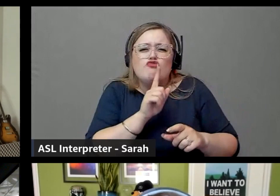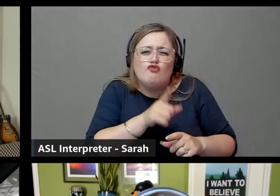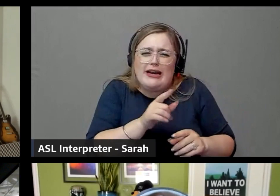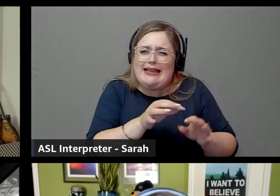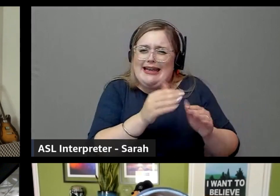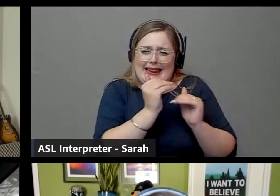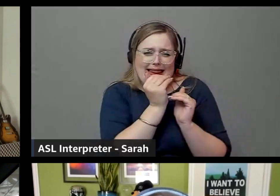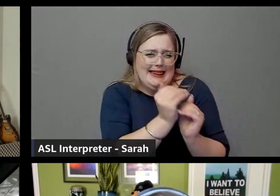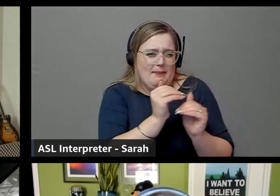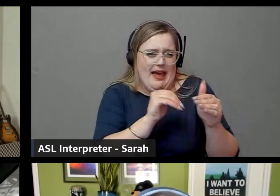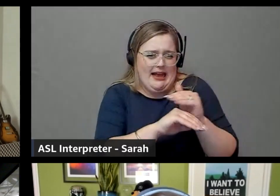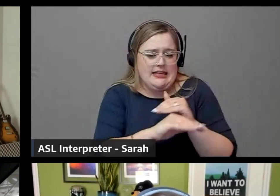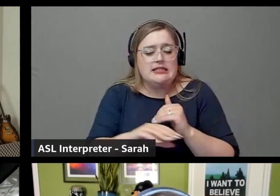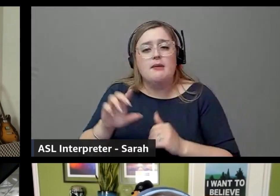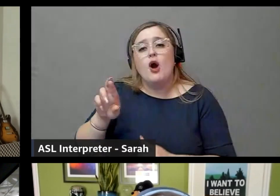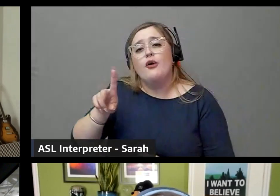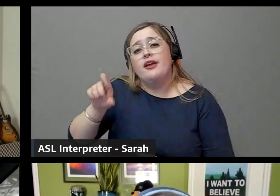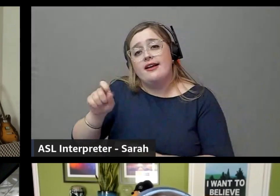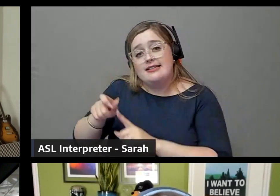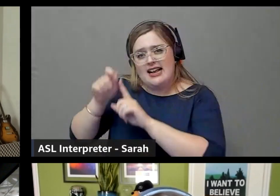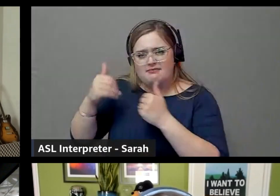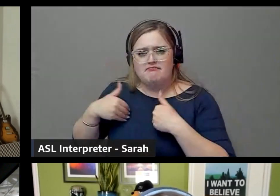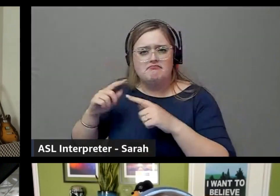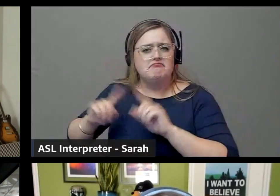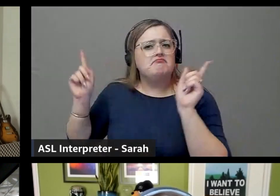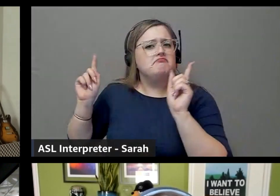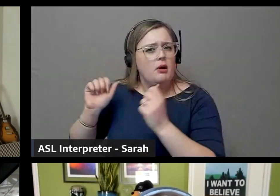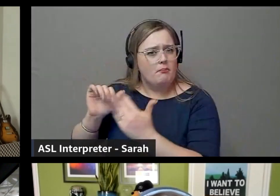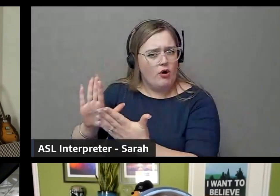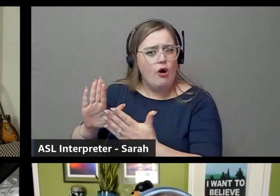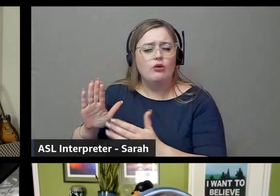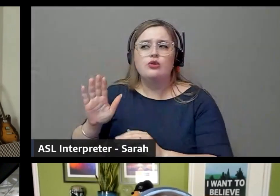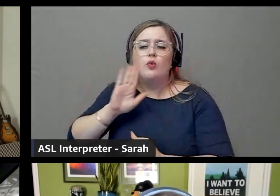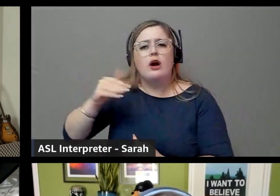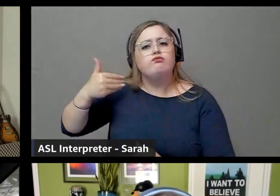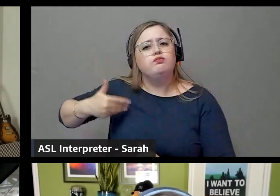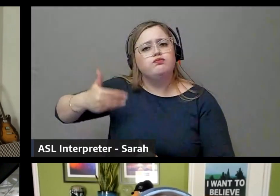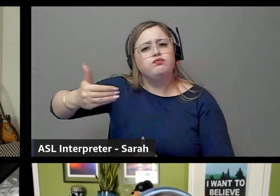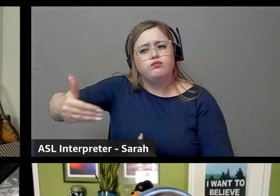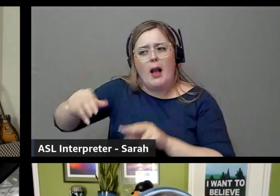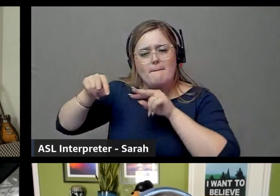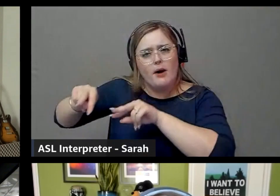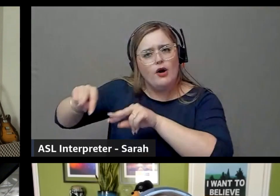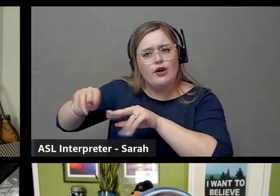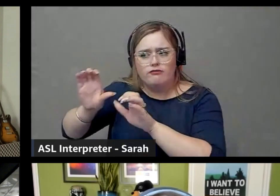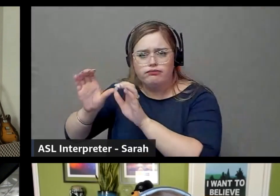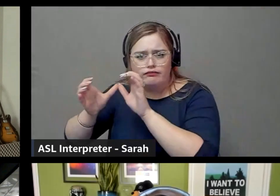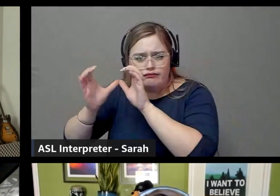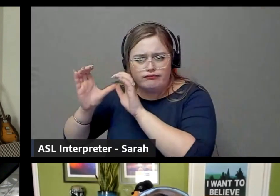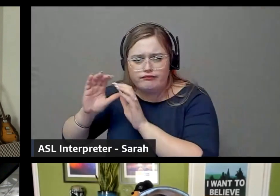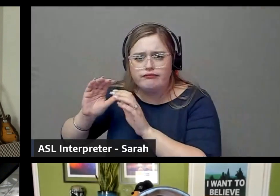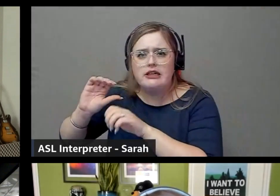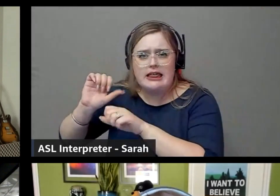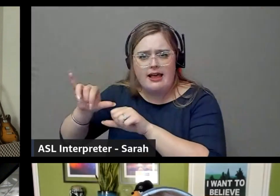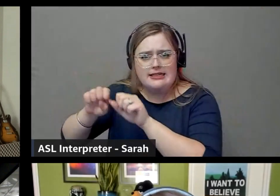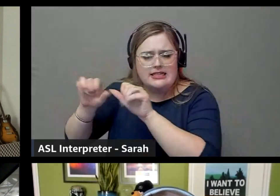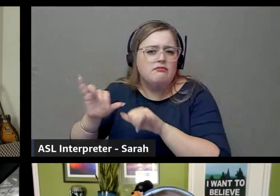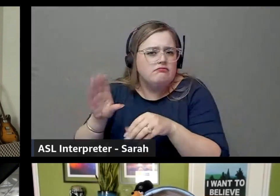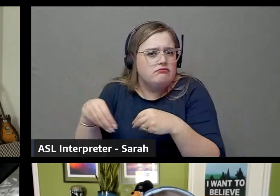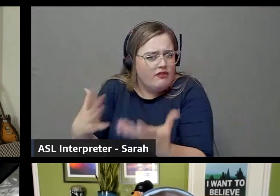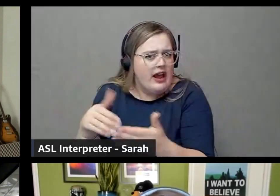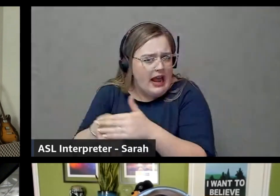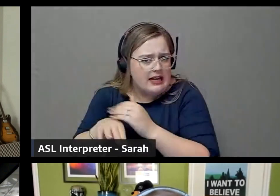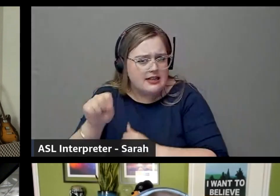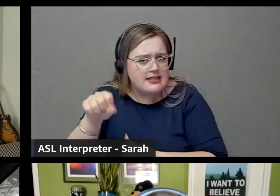RDS Custom, we took a different approach, and we said, okay, we're going to regularly monitor the configuration of the system. We'll give you access to it, but we're going to regularly monitor